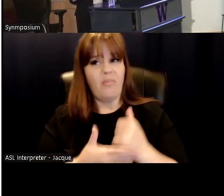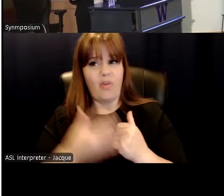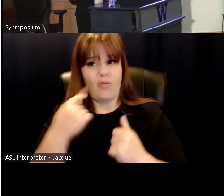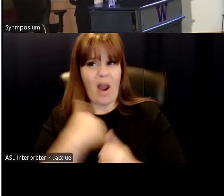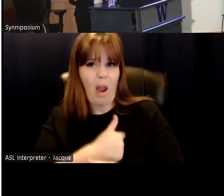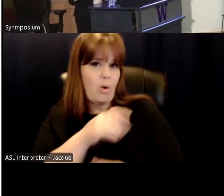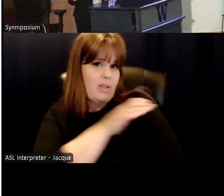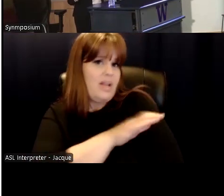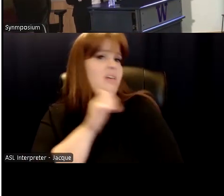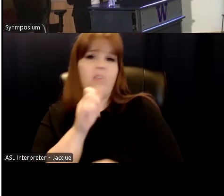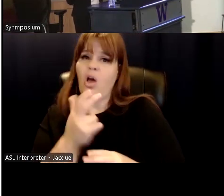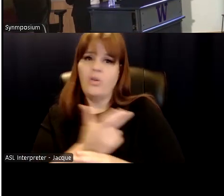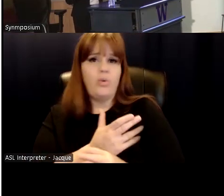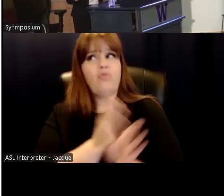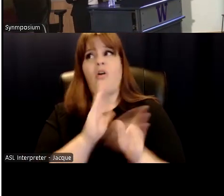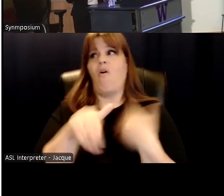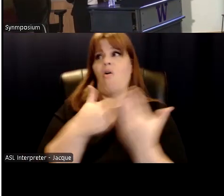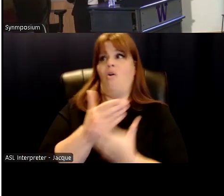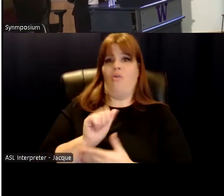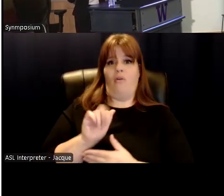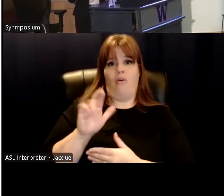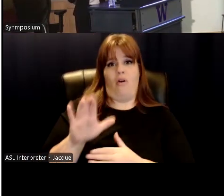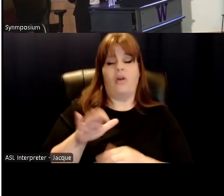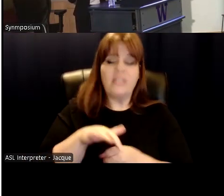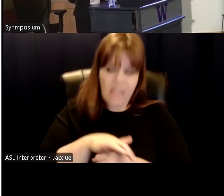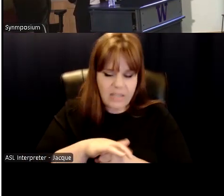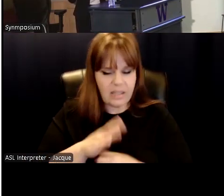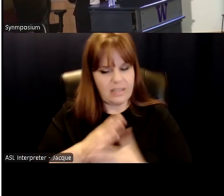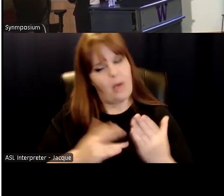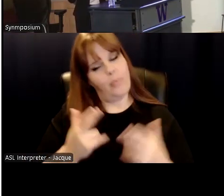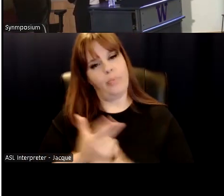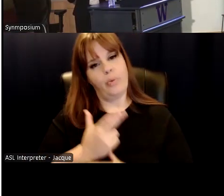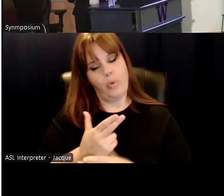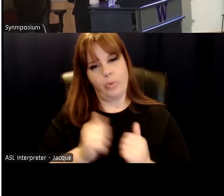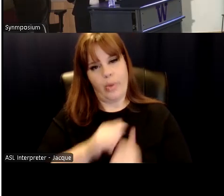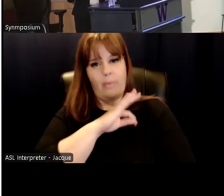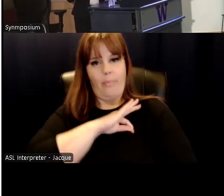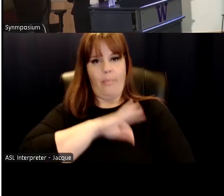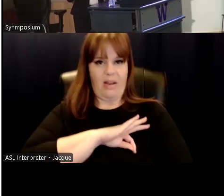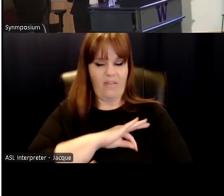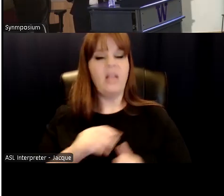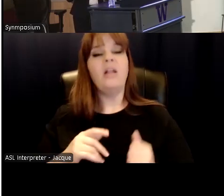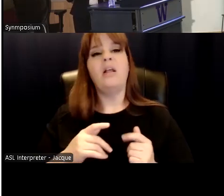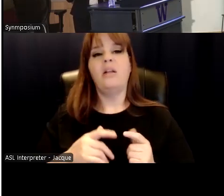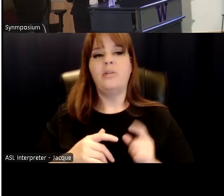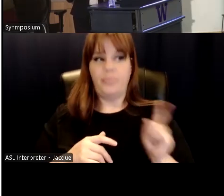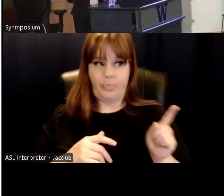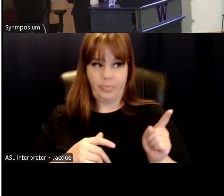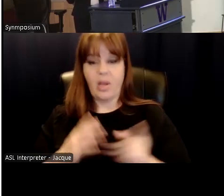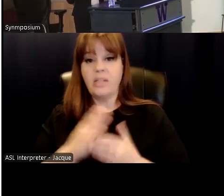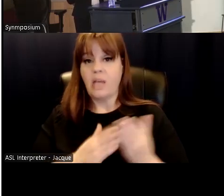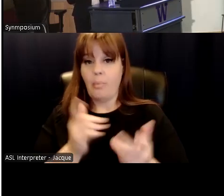used across all AHRQ sites, but some sites do use these with benefit. Here are some